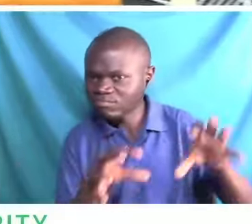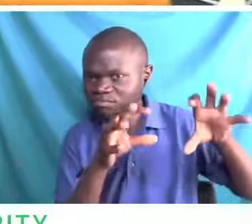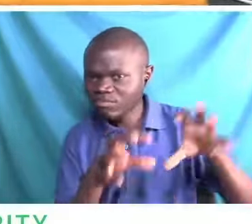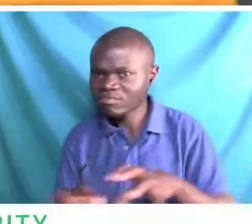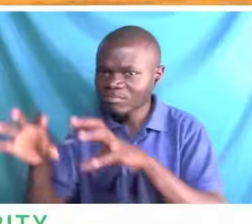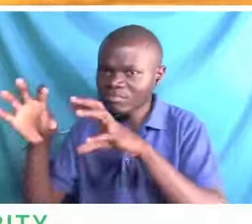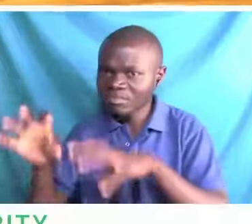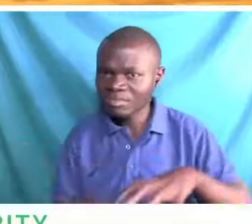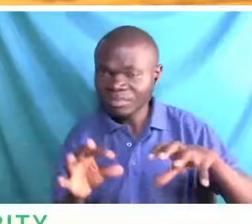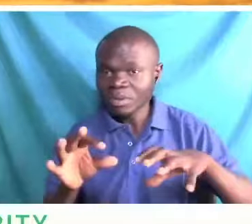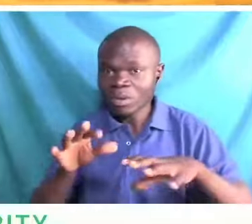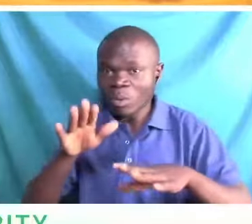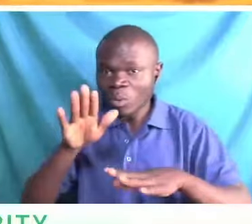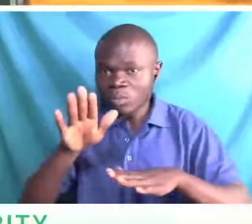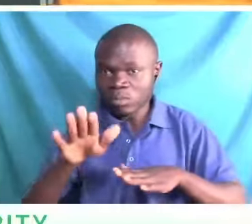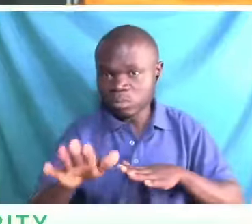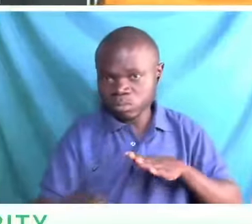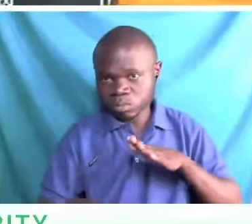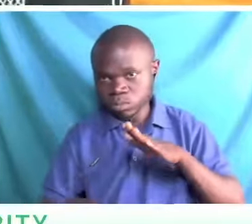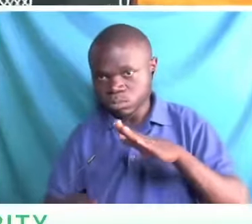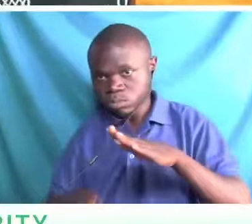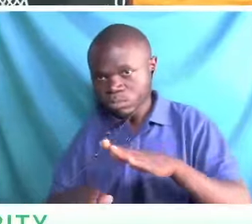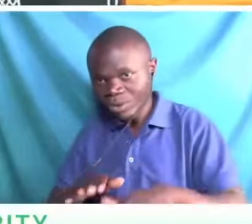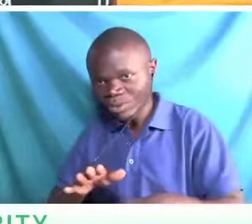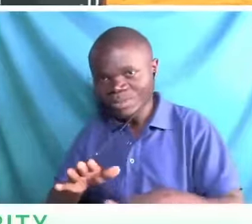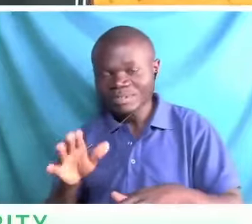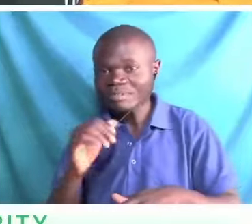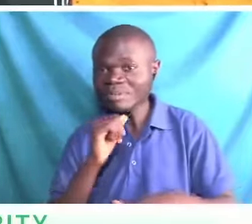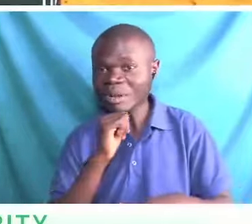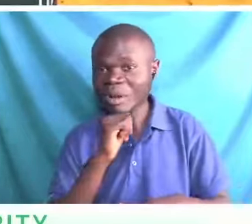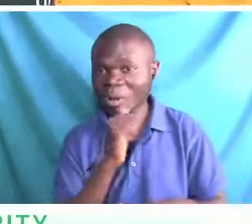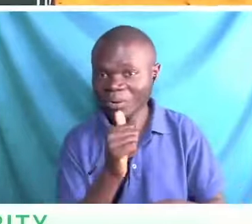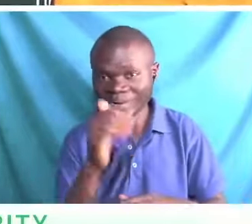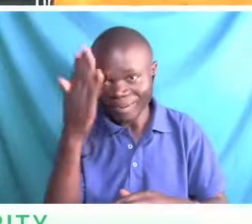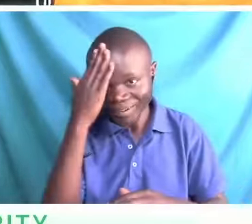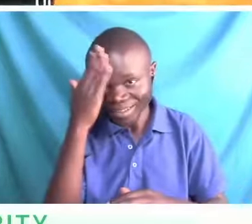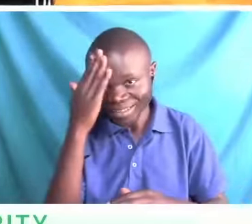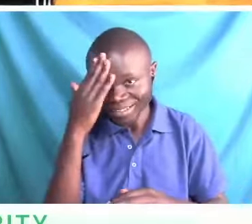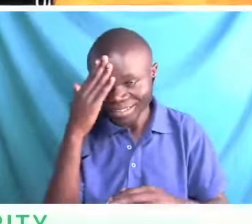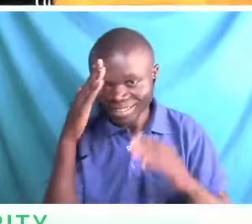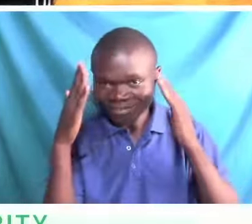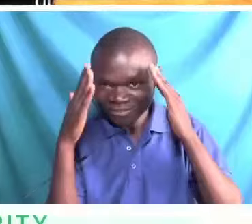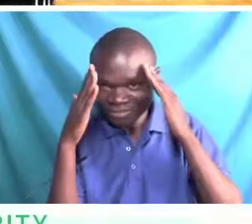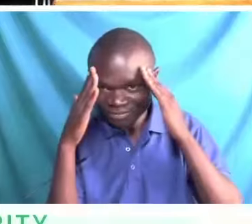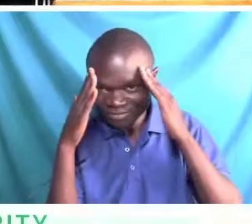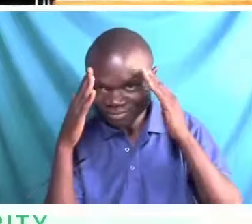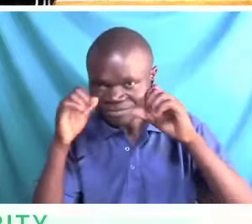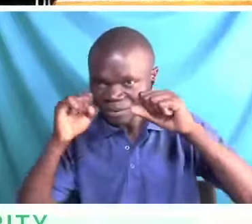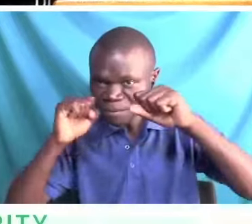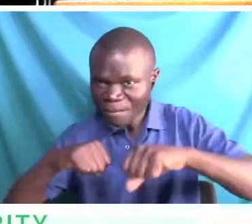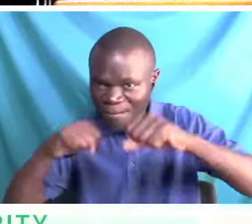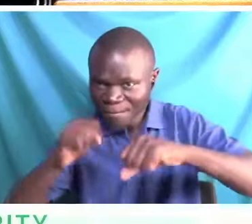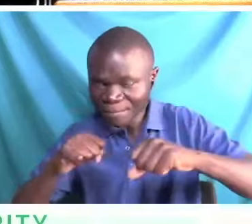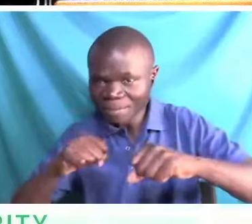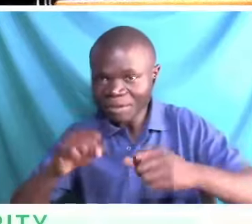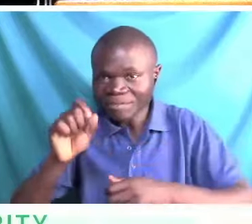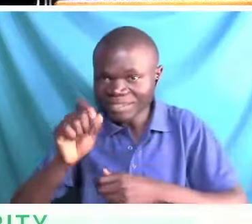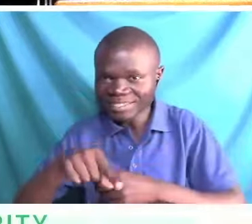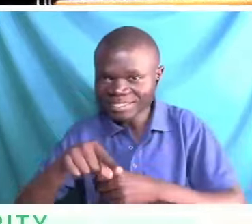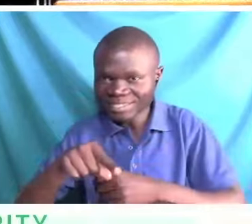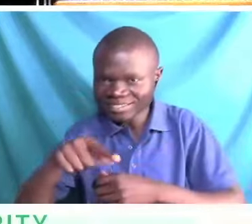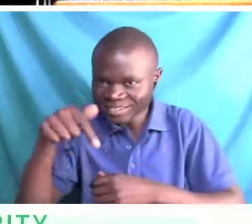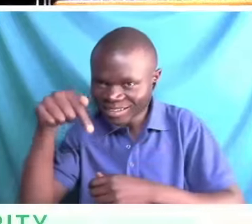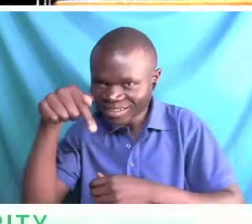Walked on it. Not knowing that the potential of that seed was still on the ground. It It was